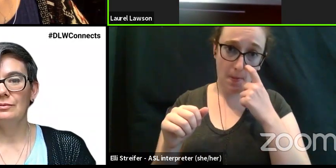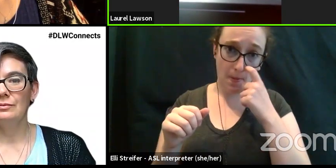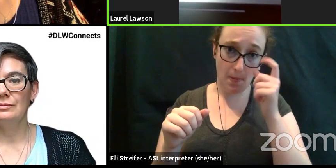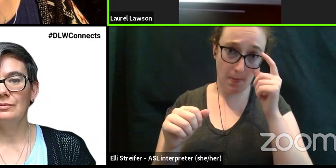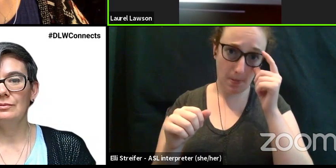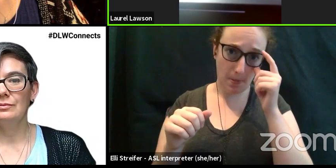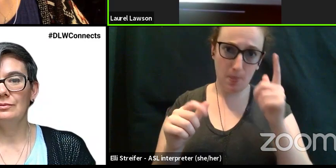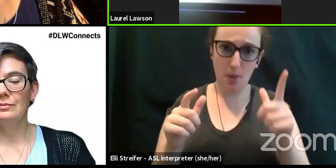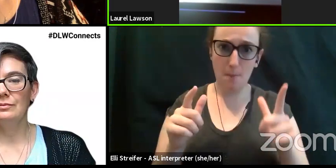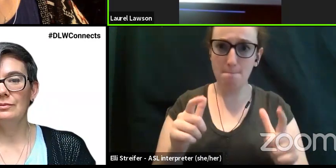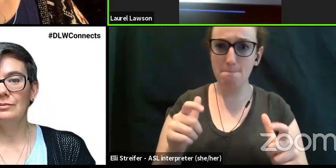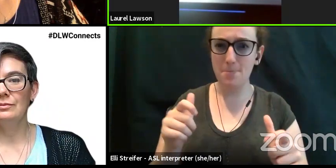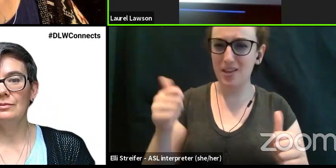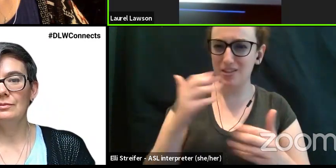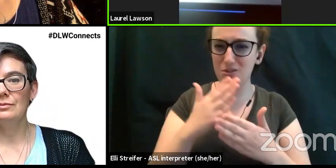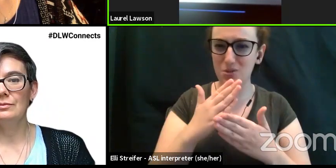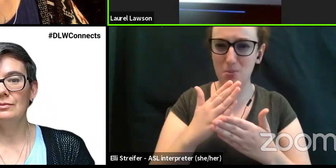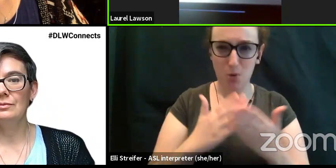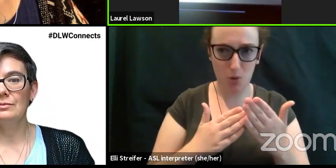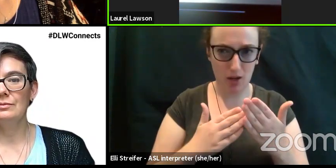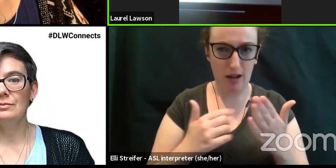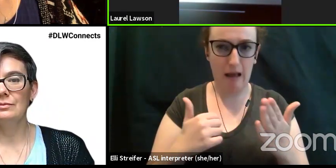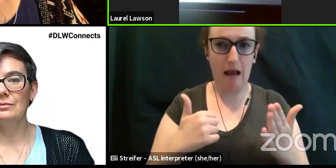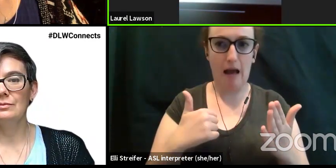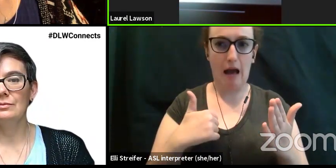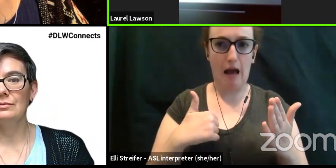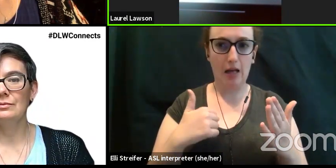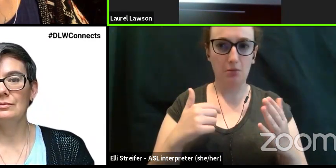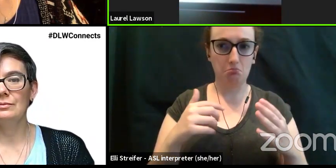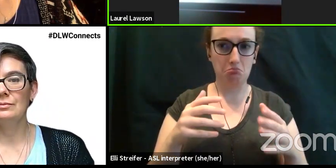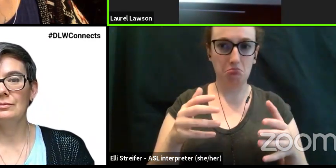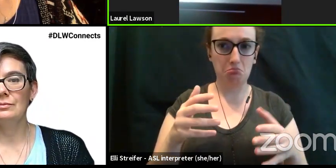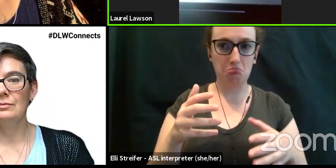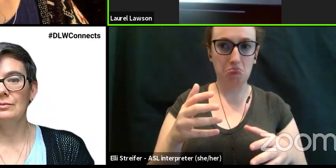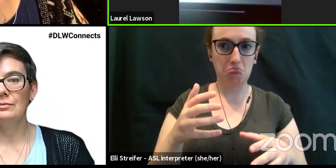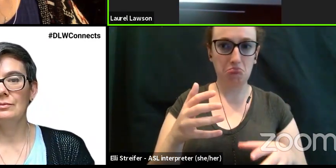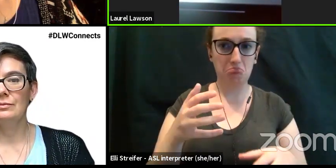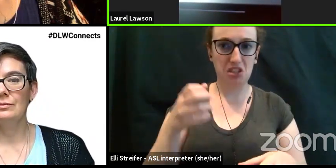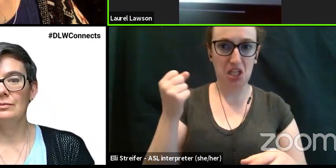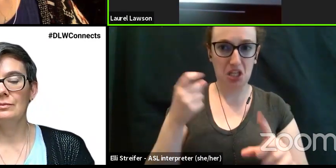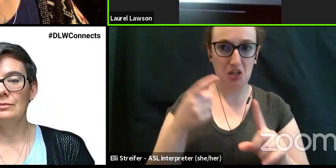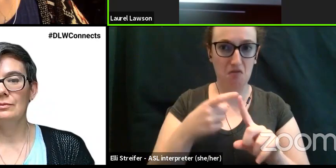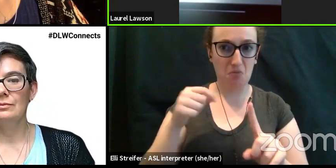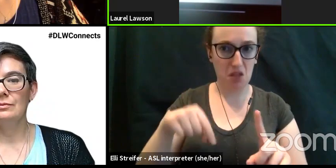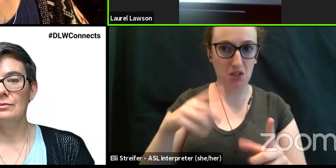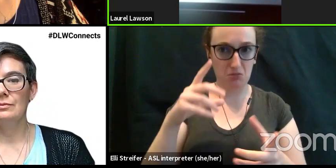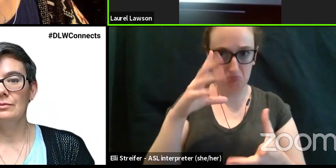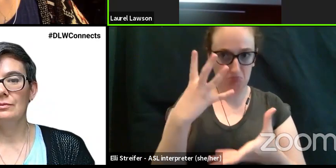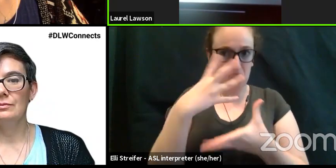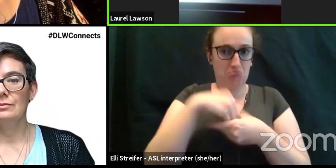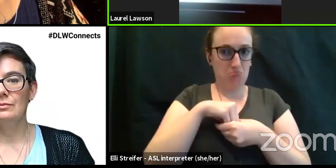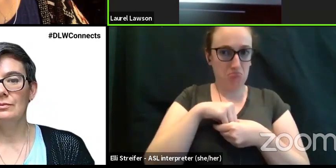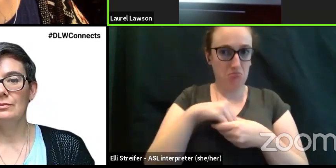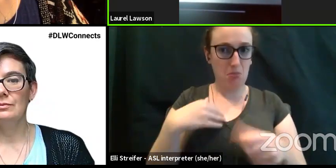the biggest component that I'm taking out of this is really